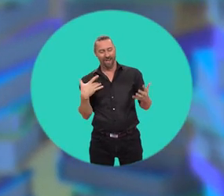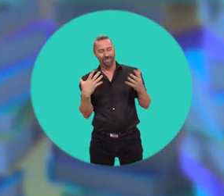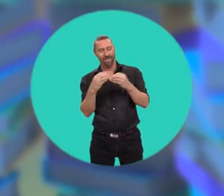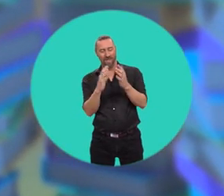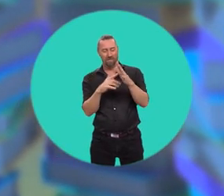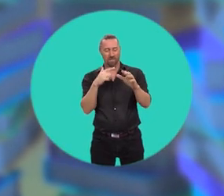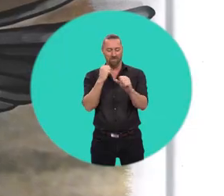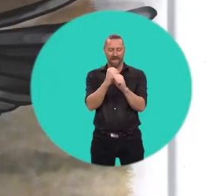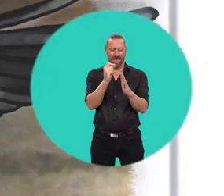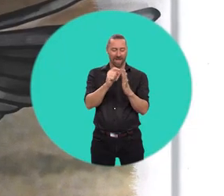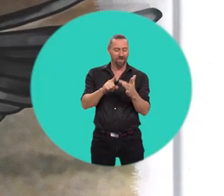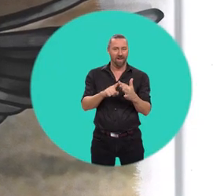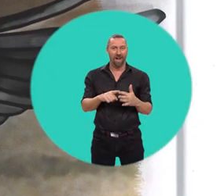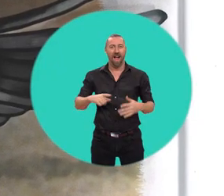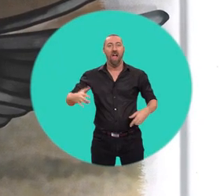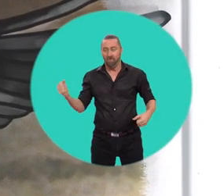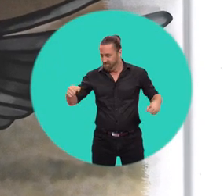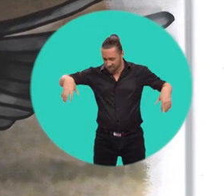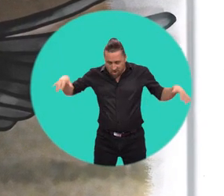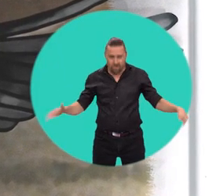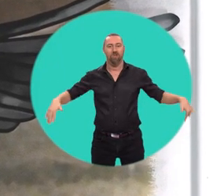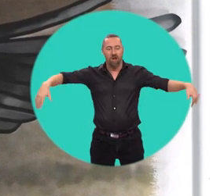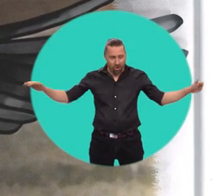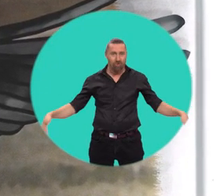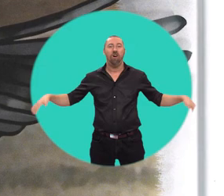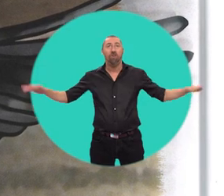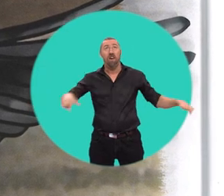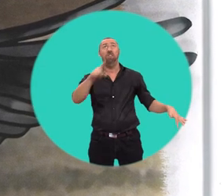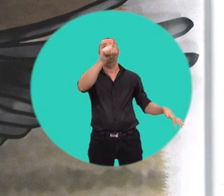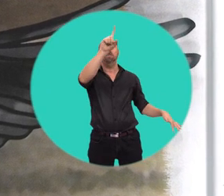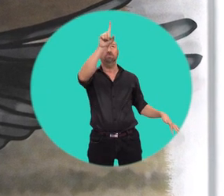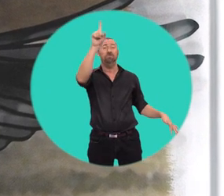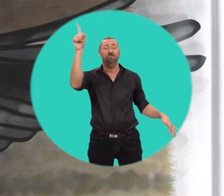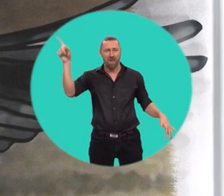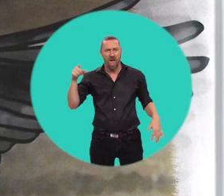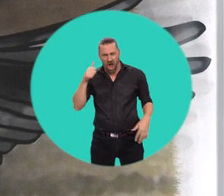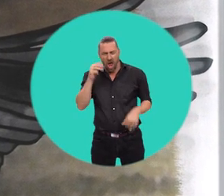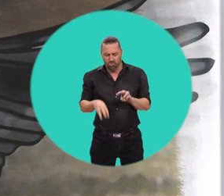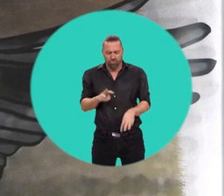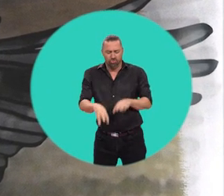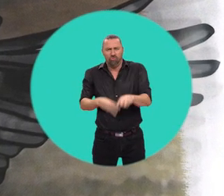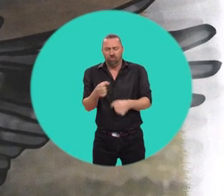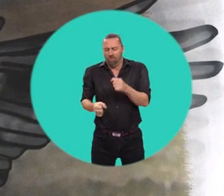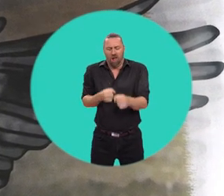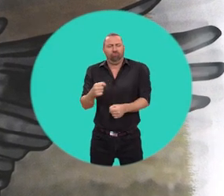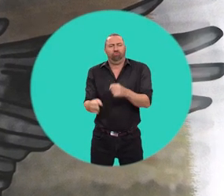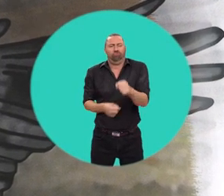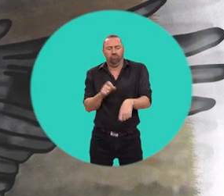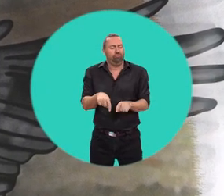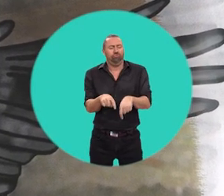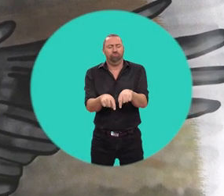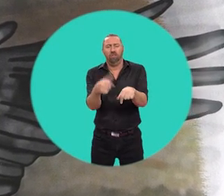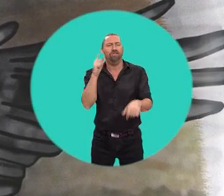fun. Scrag flapped her wings and looked at the sky. Running was fun, but she wanted